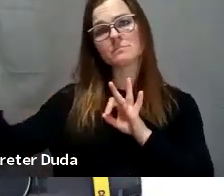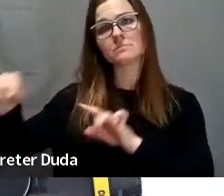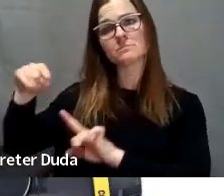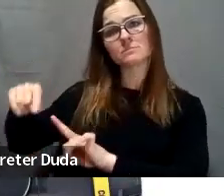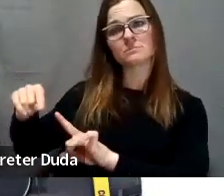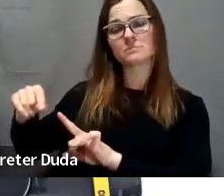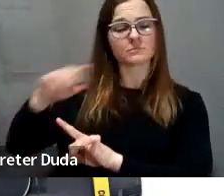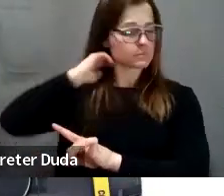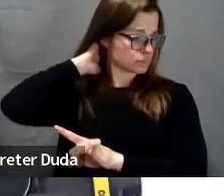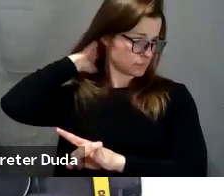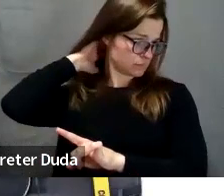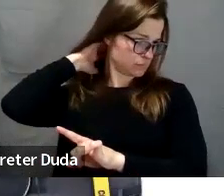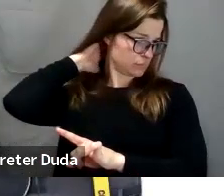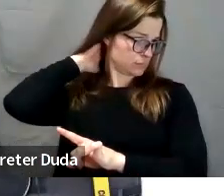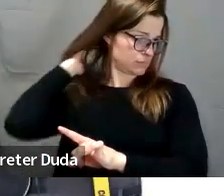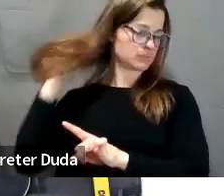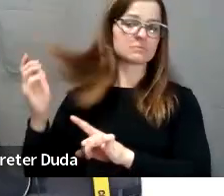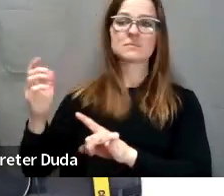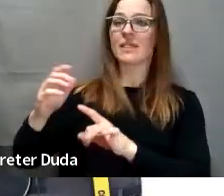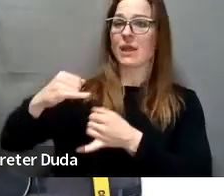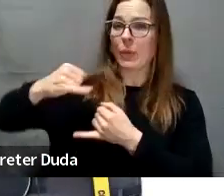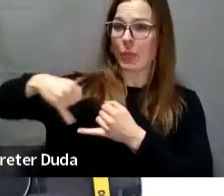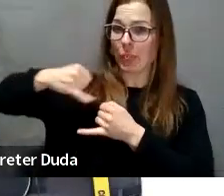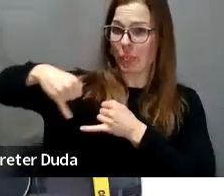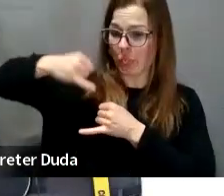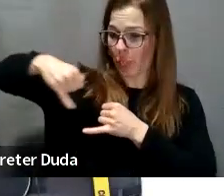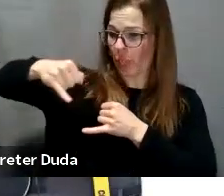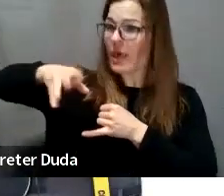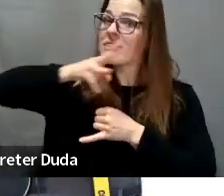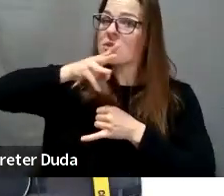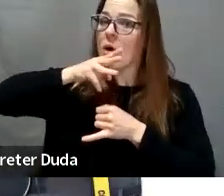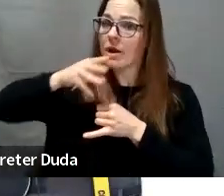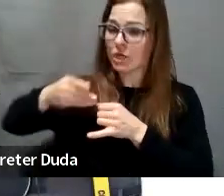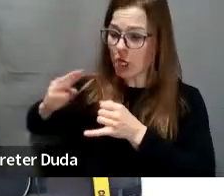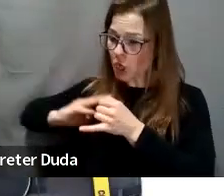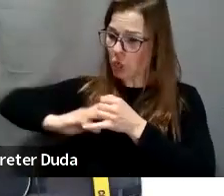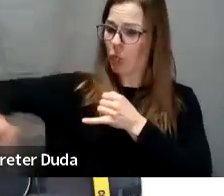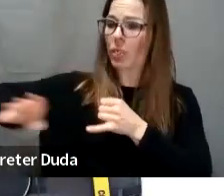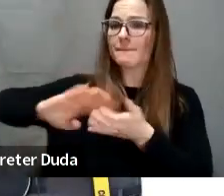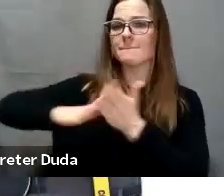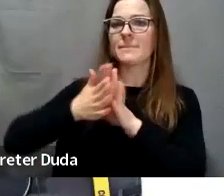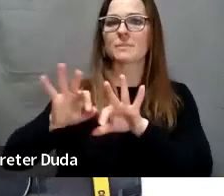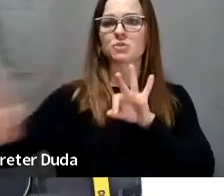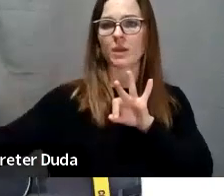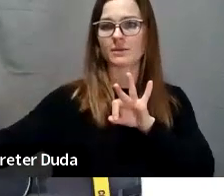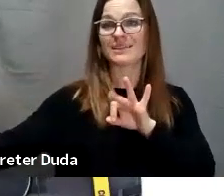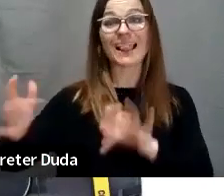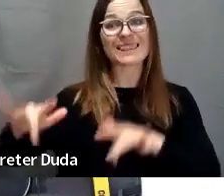are meant to, they're coiled up, and then when you run water through them, they straighten out, and they're very lightweight.